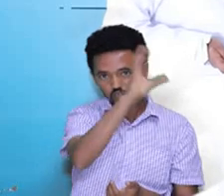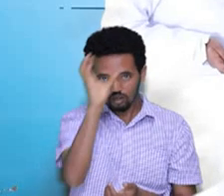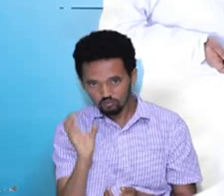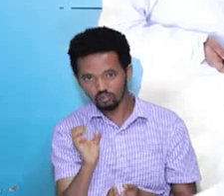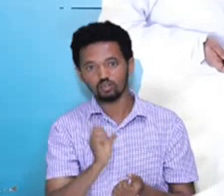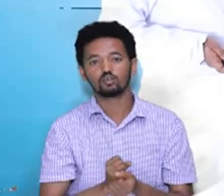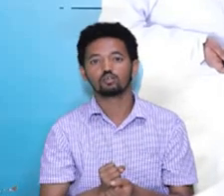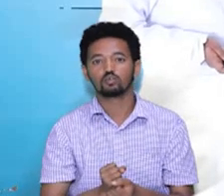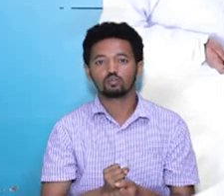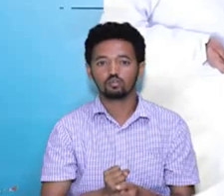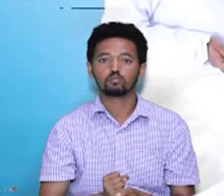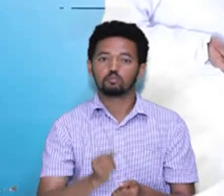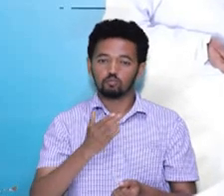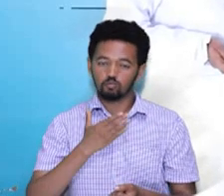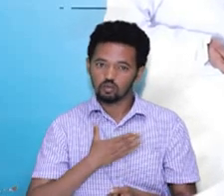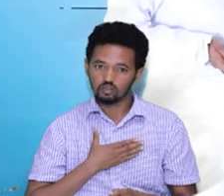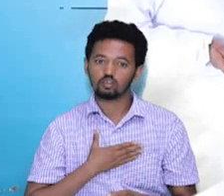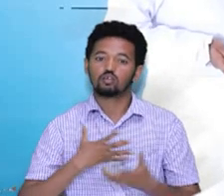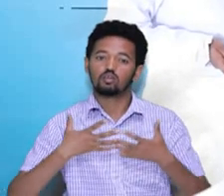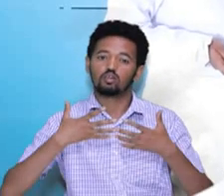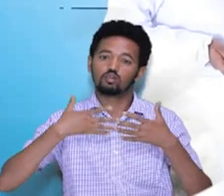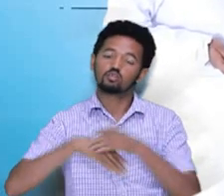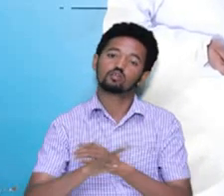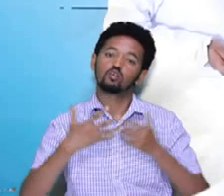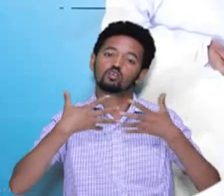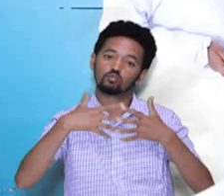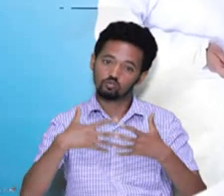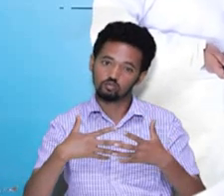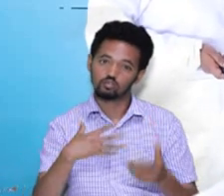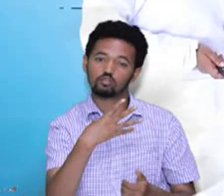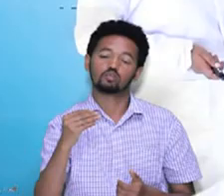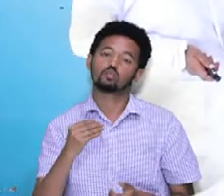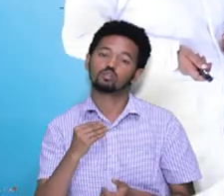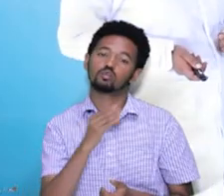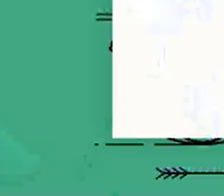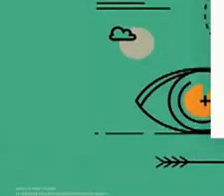by mining, industry, and agriculture.